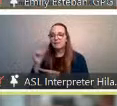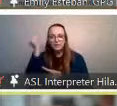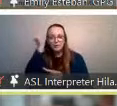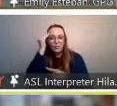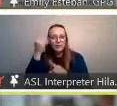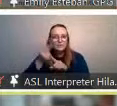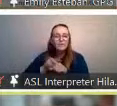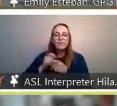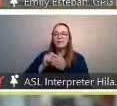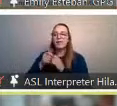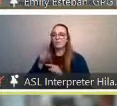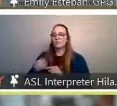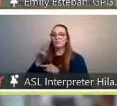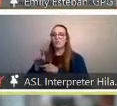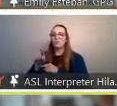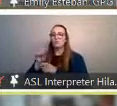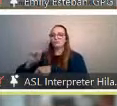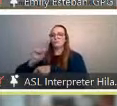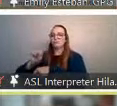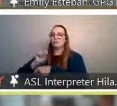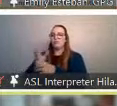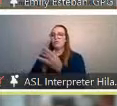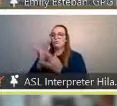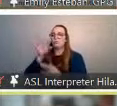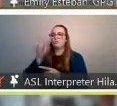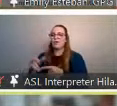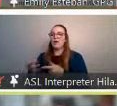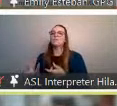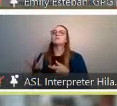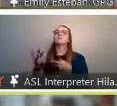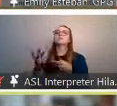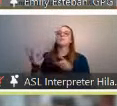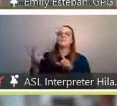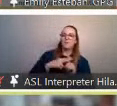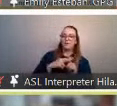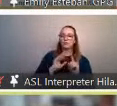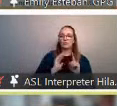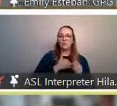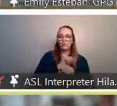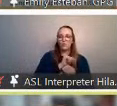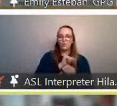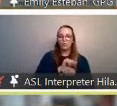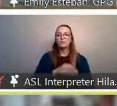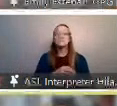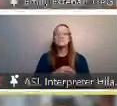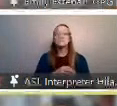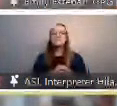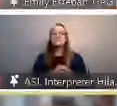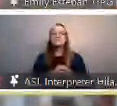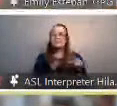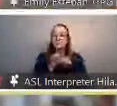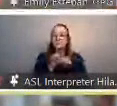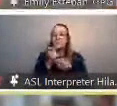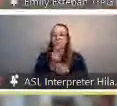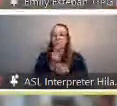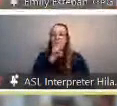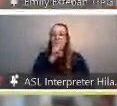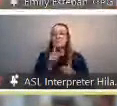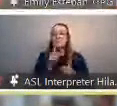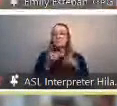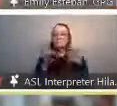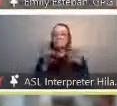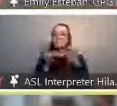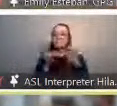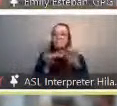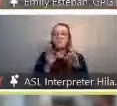those efforts relate to this work. Workgroup members also elevated the importance of ensuring culturally affirming and